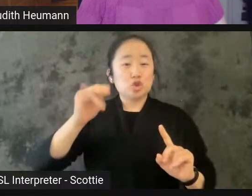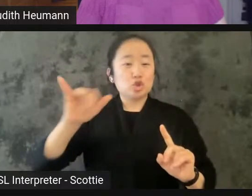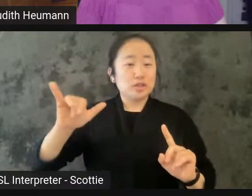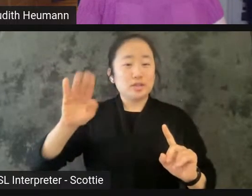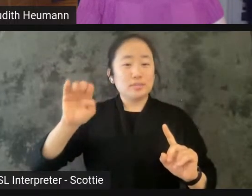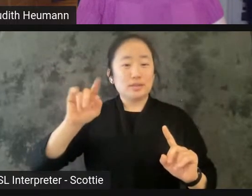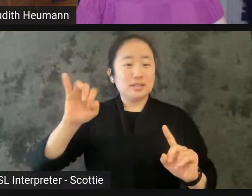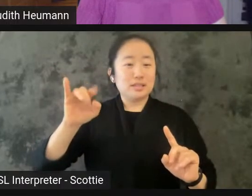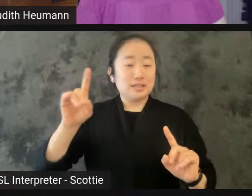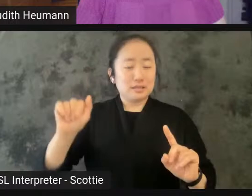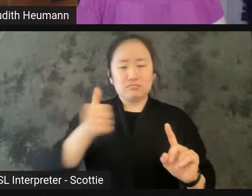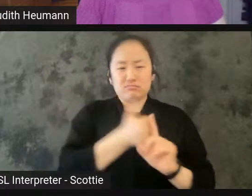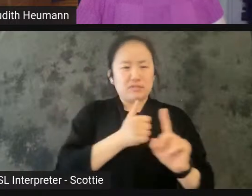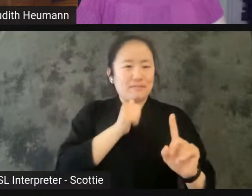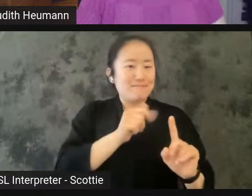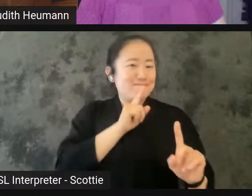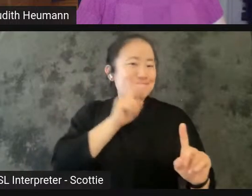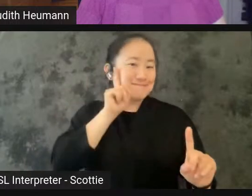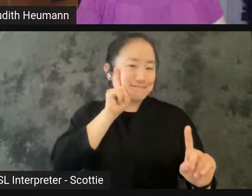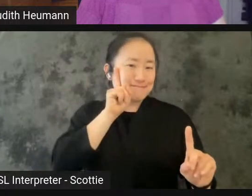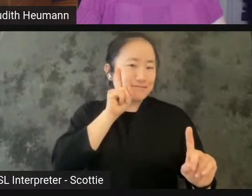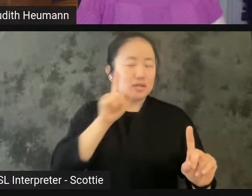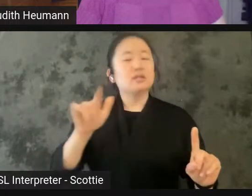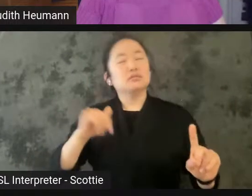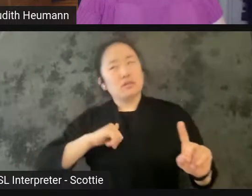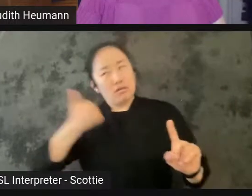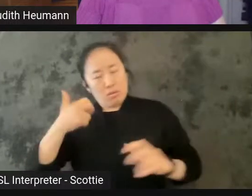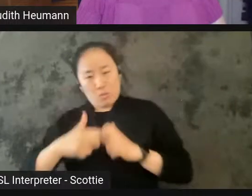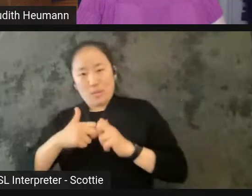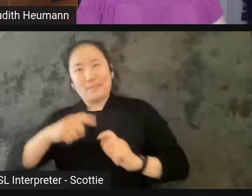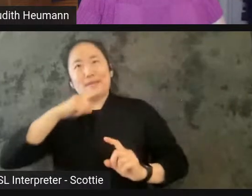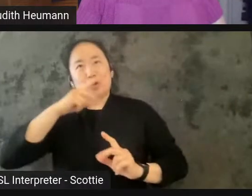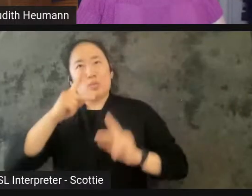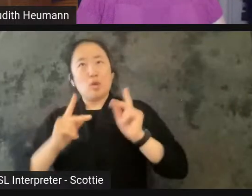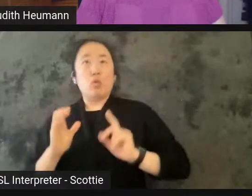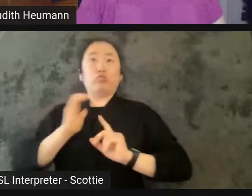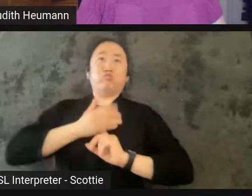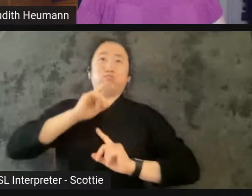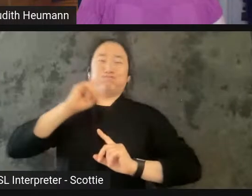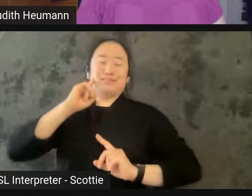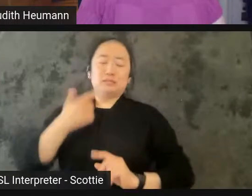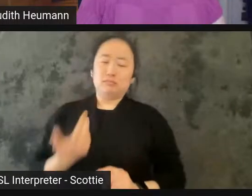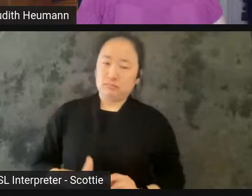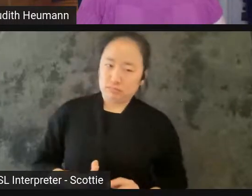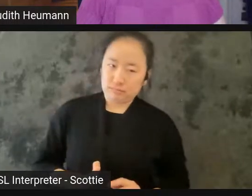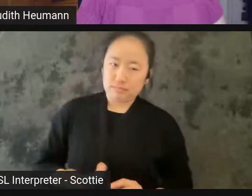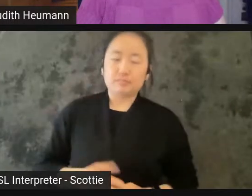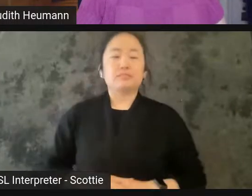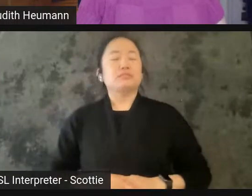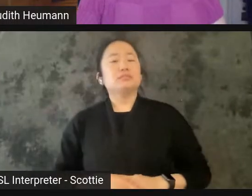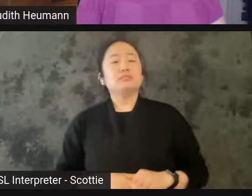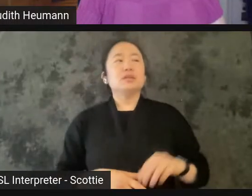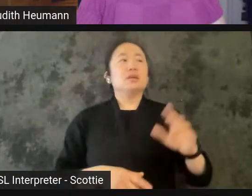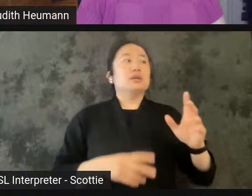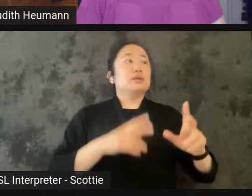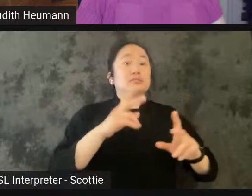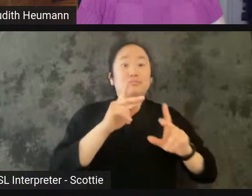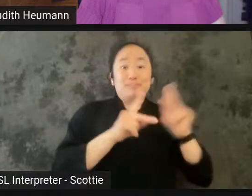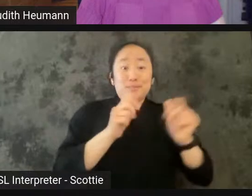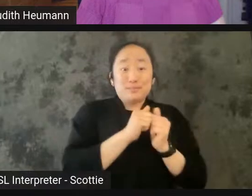issue of characters with disabilities too frequently not being played by disabled people.